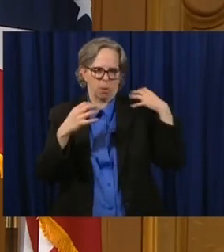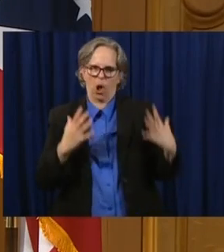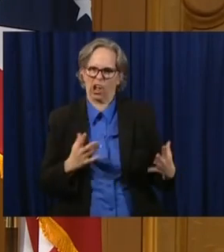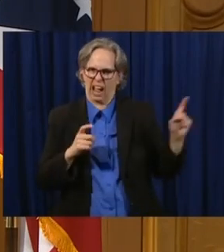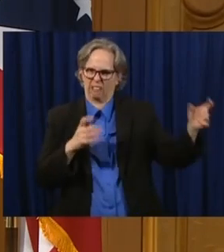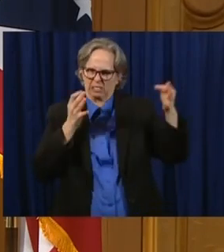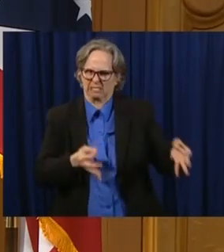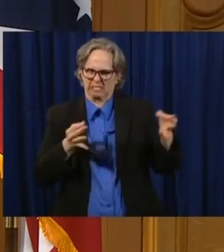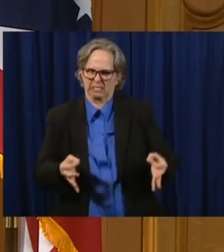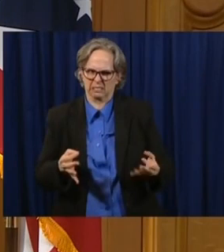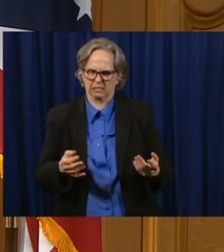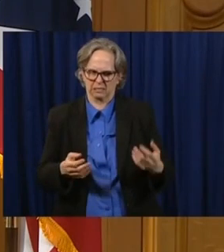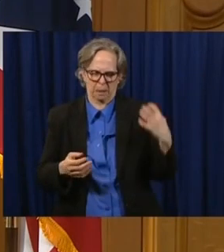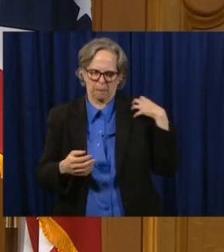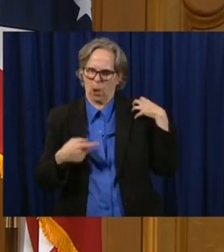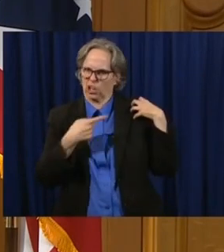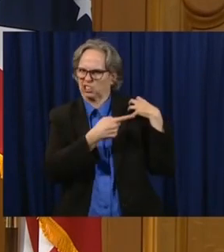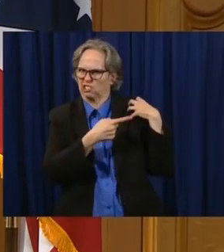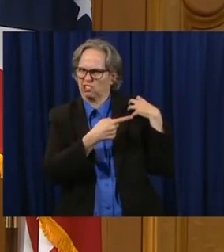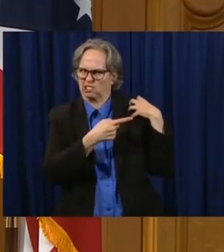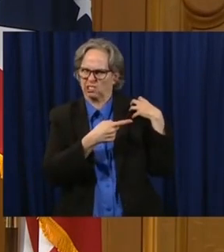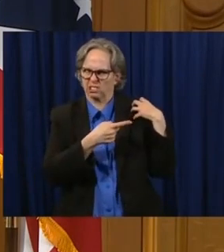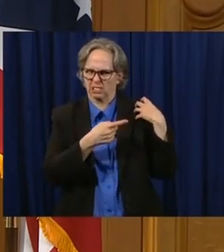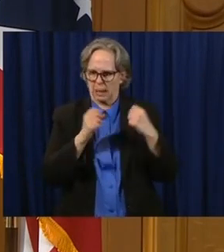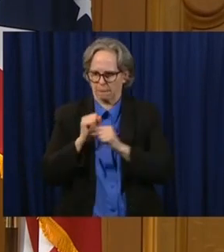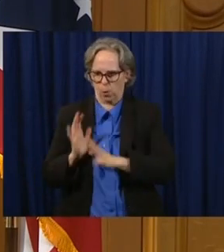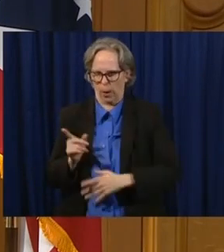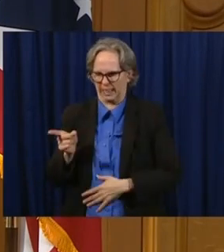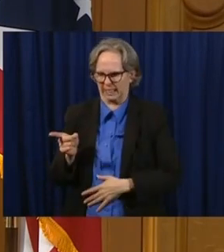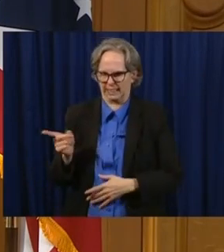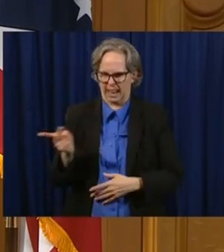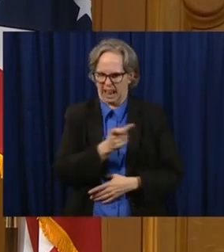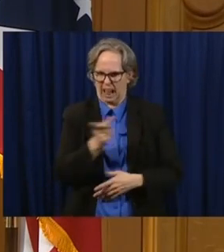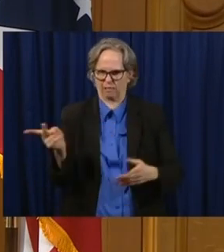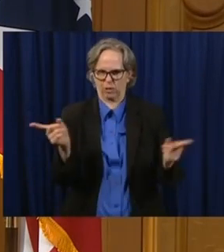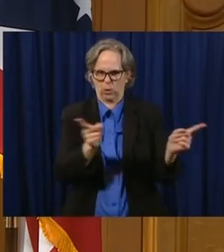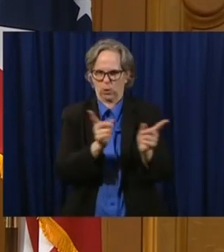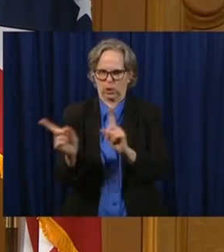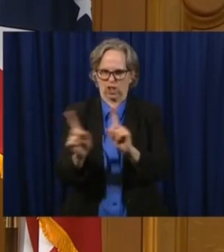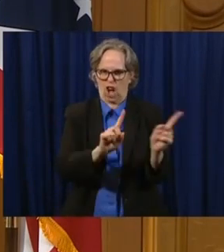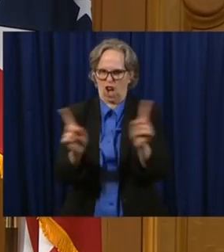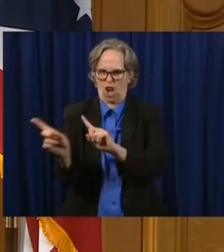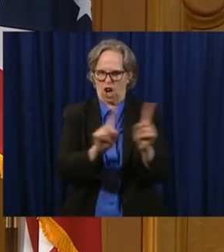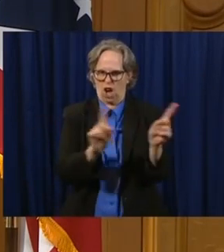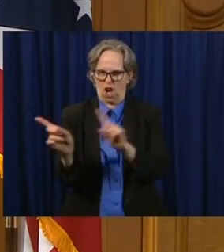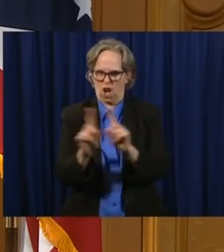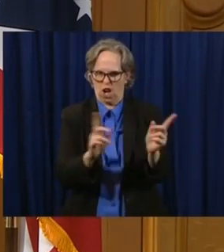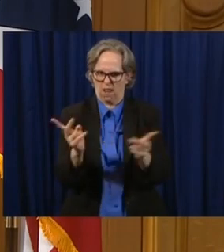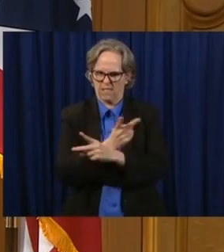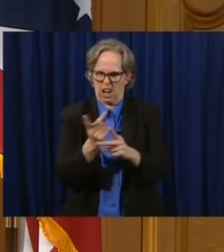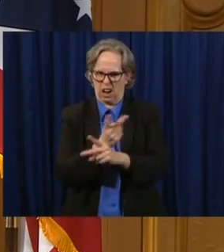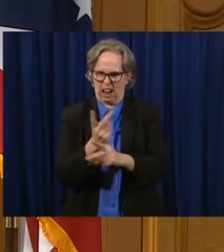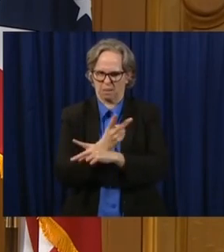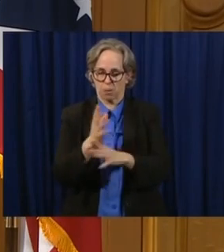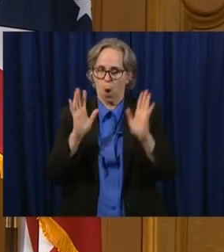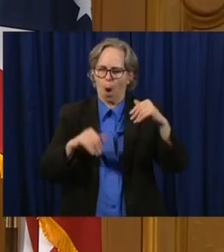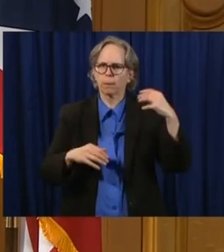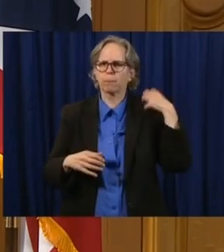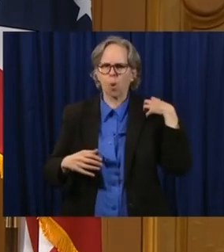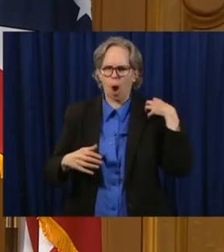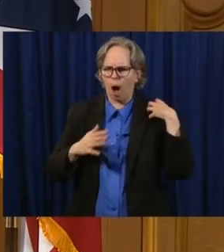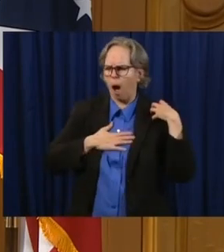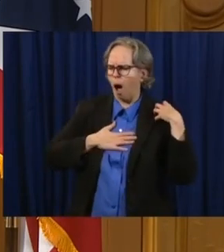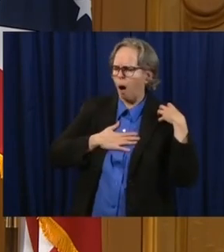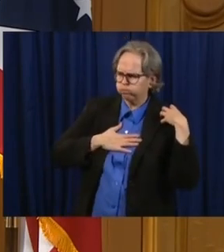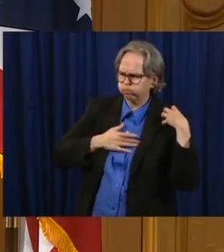hope companies would be very open to moving people around. Again, there's certain type of work that you can